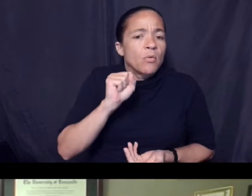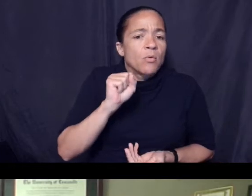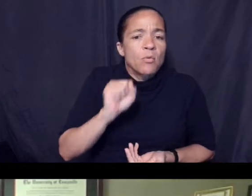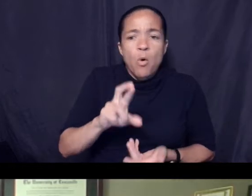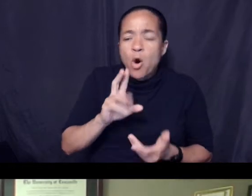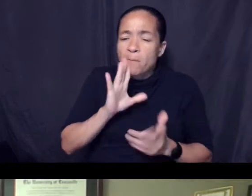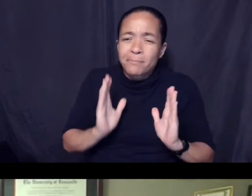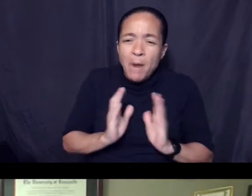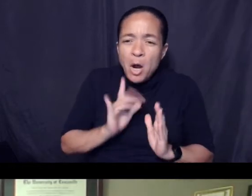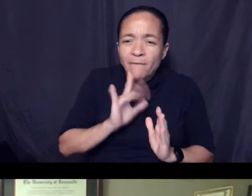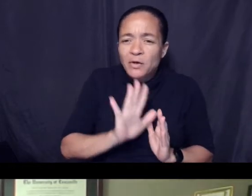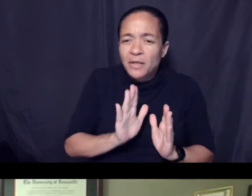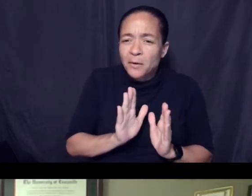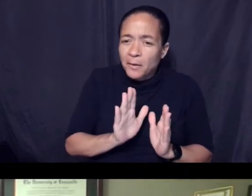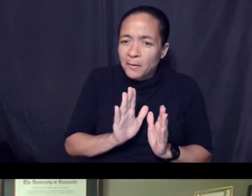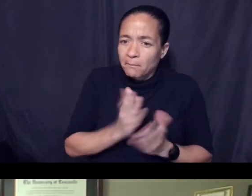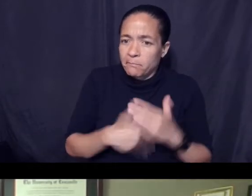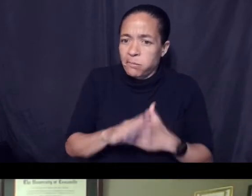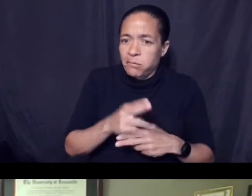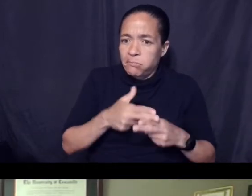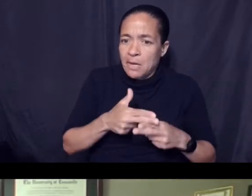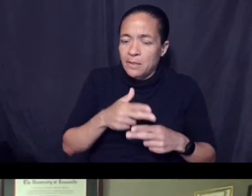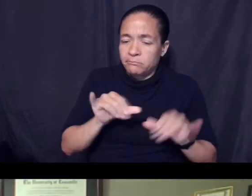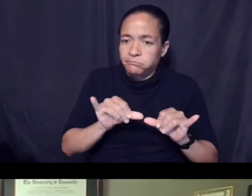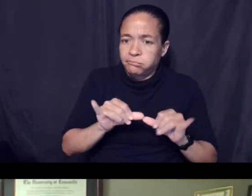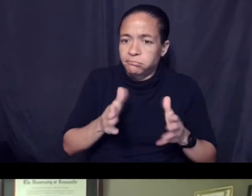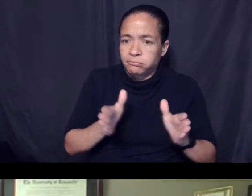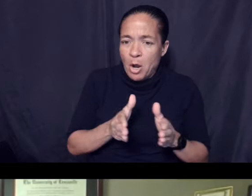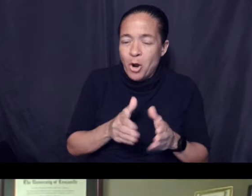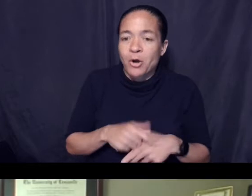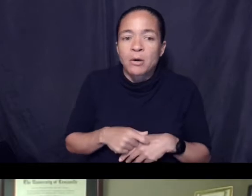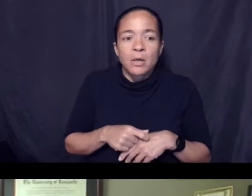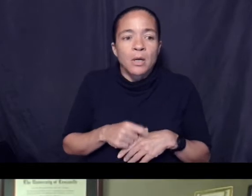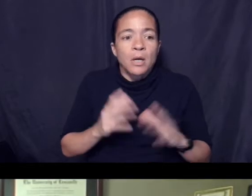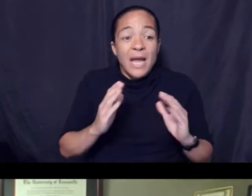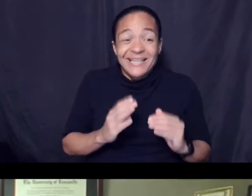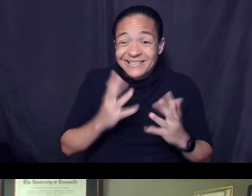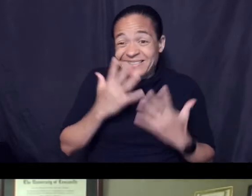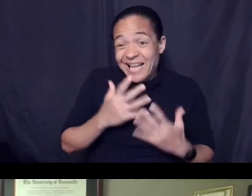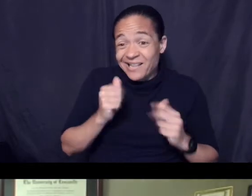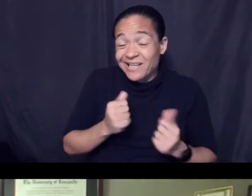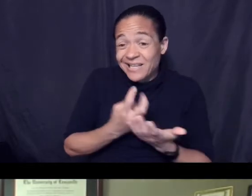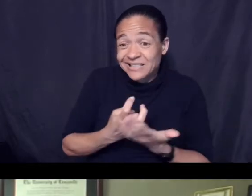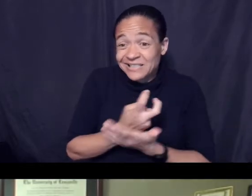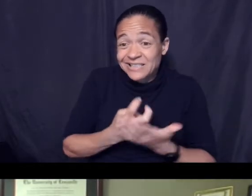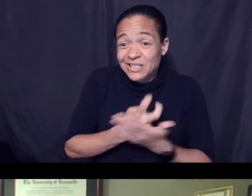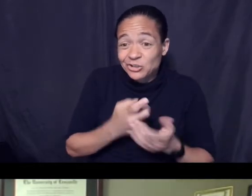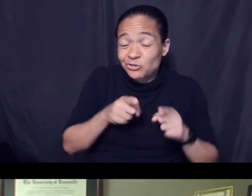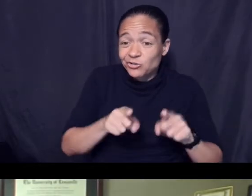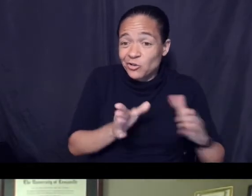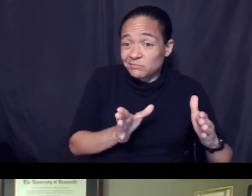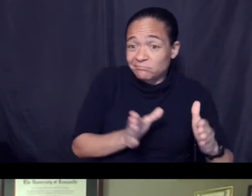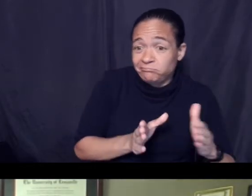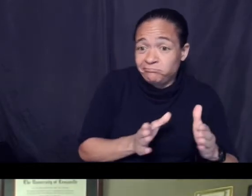very small for their size. And sadly, infants may have seizures in the newborn period. Some of the